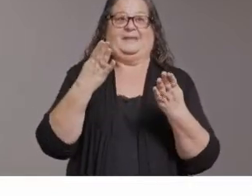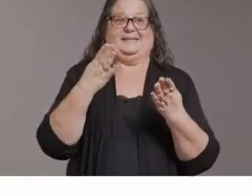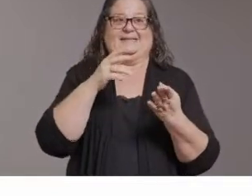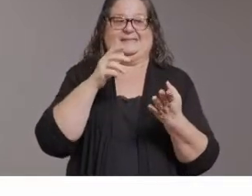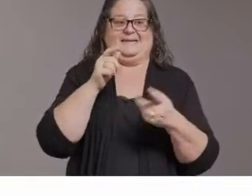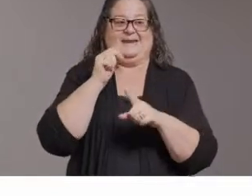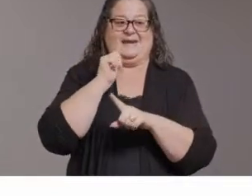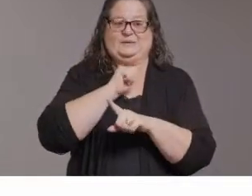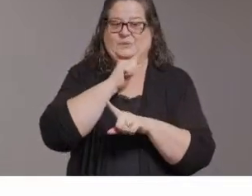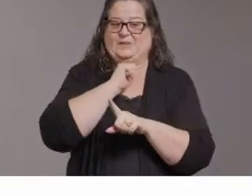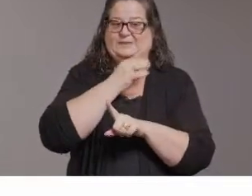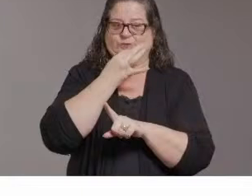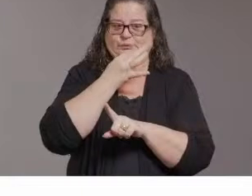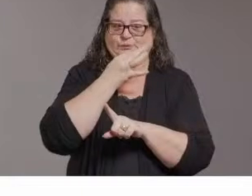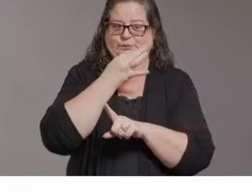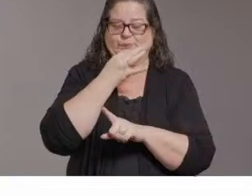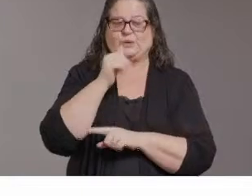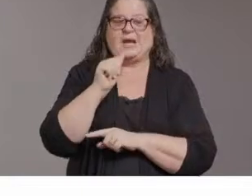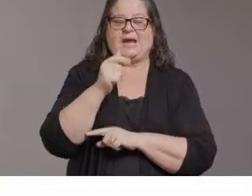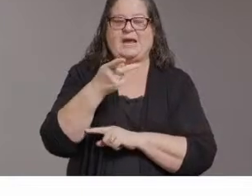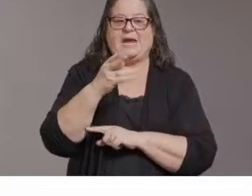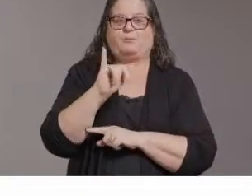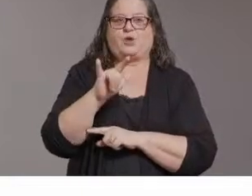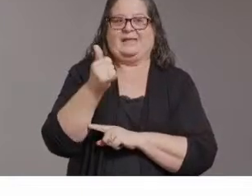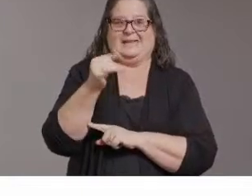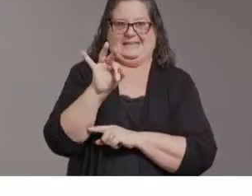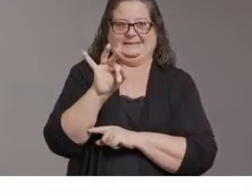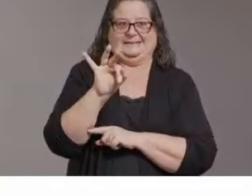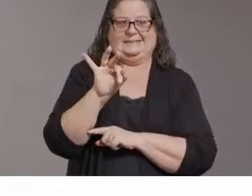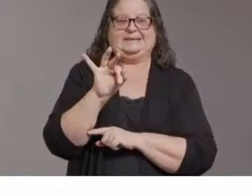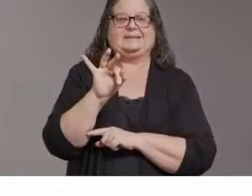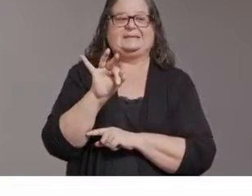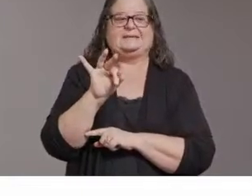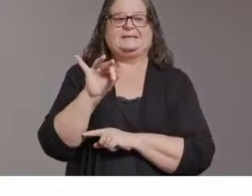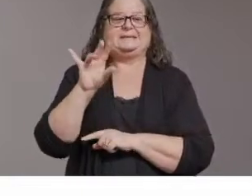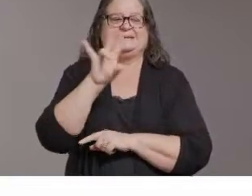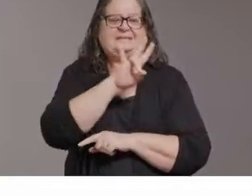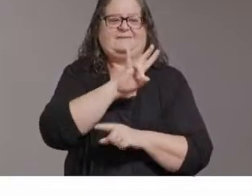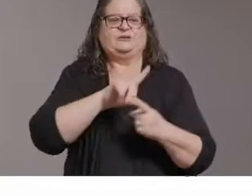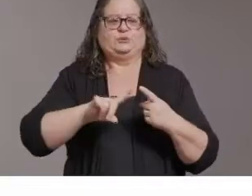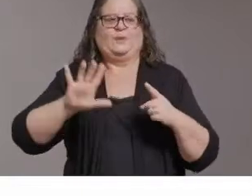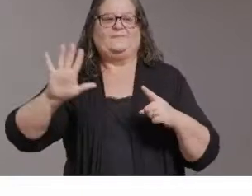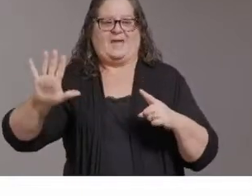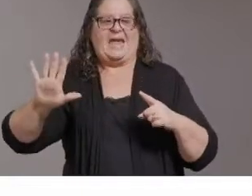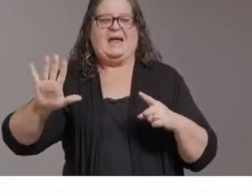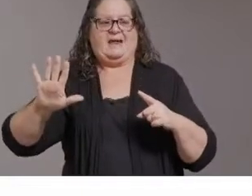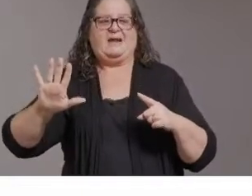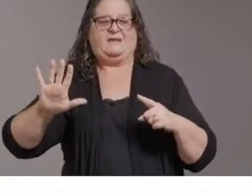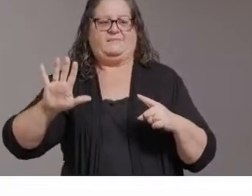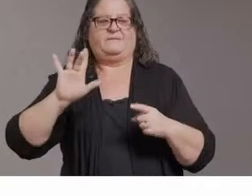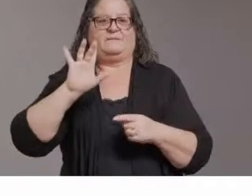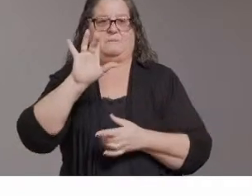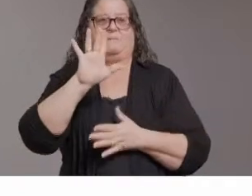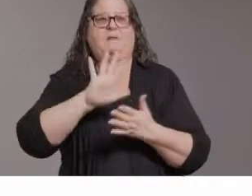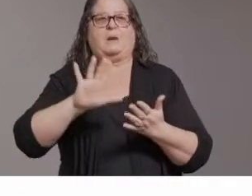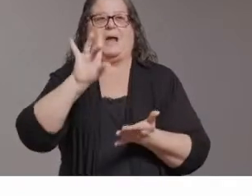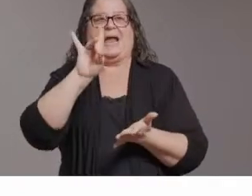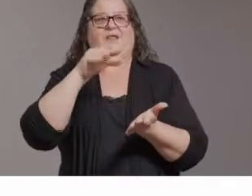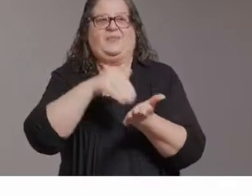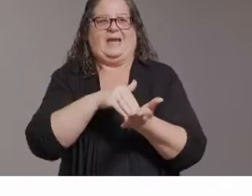on April 19th. It'll originally be open from 7 a.m. to 5 p.m. and offer up to 8,000 appointments per